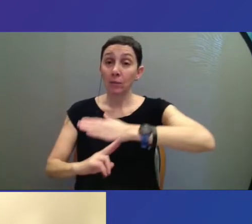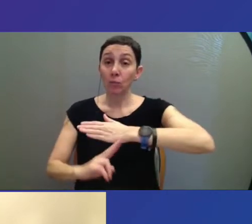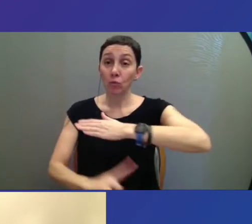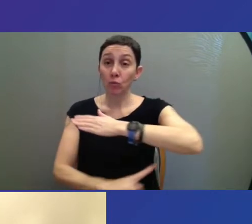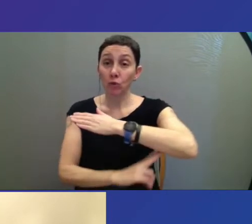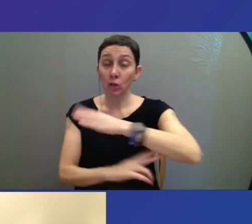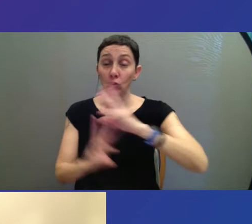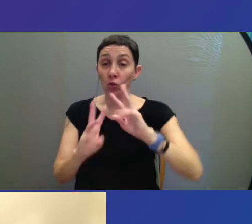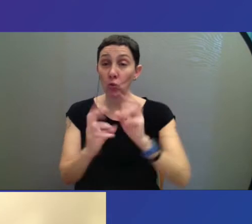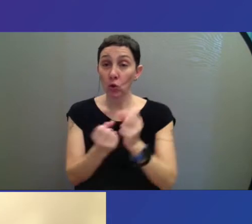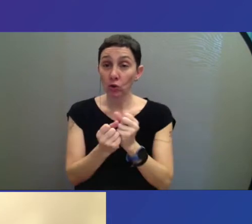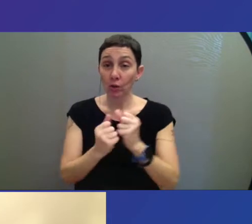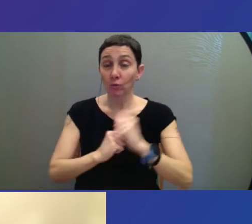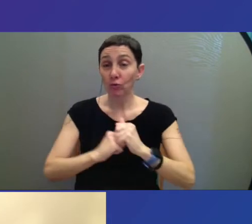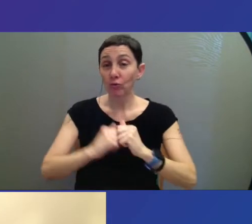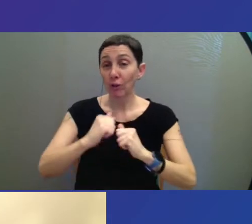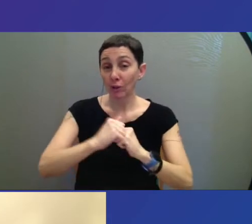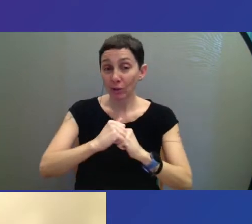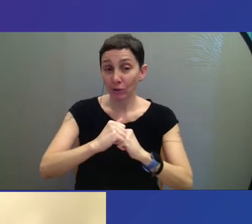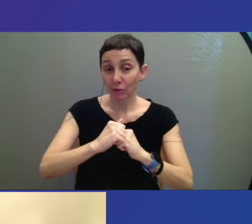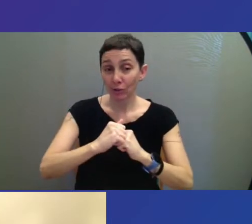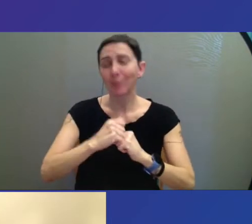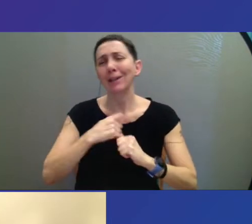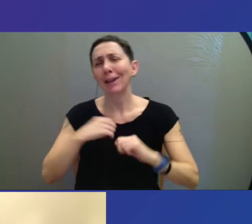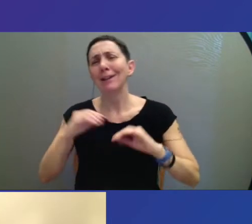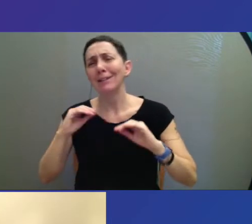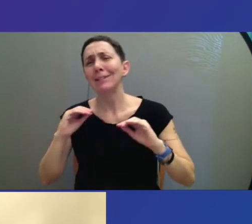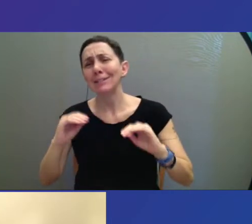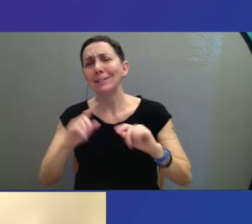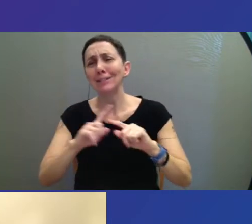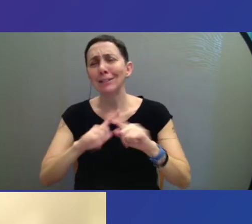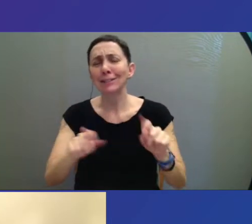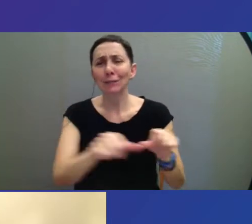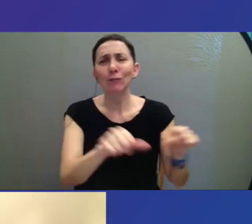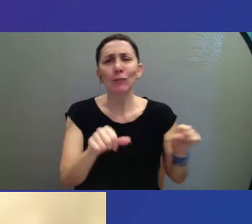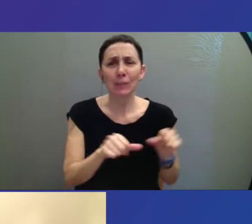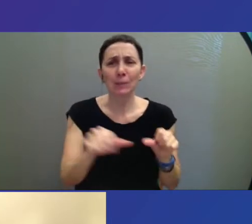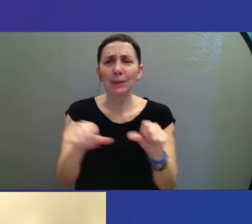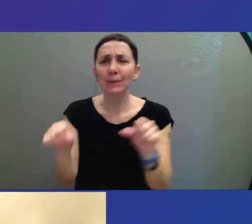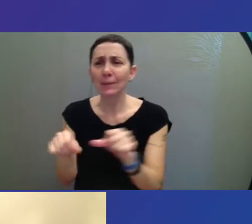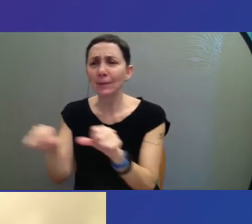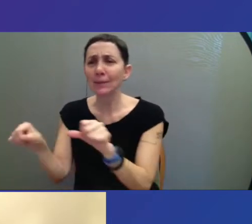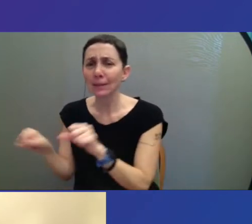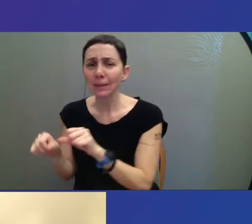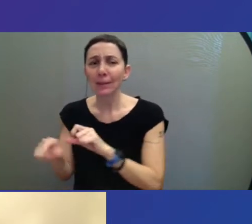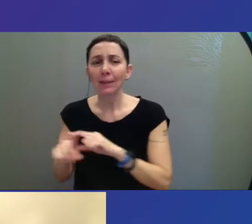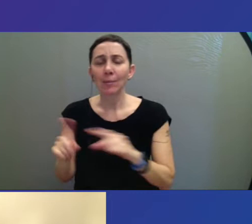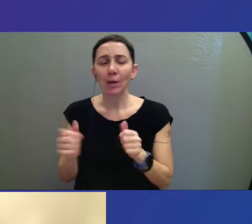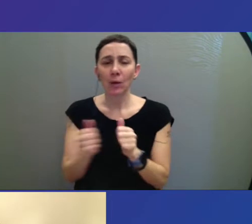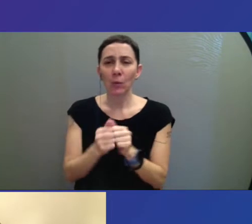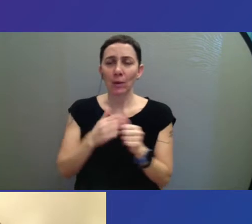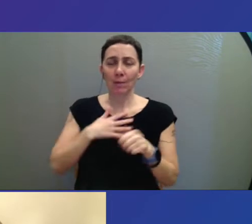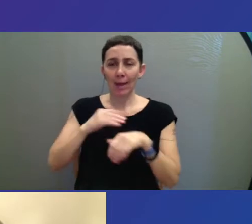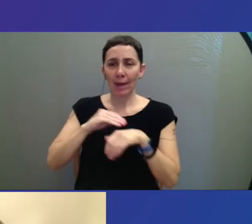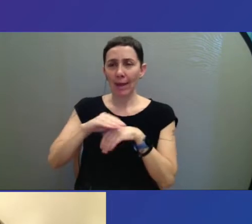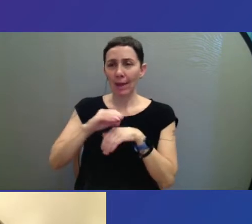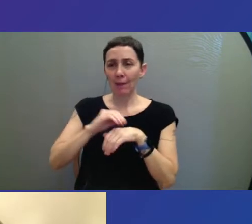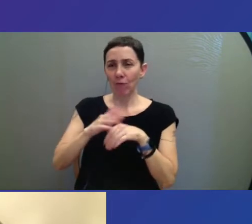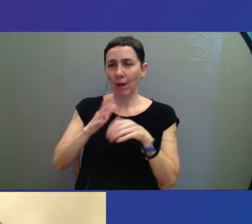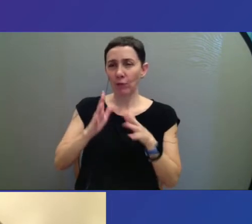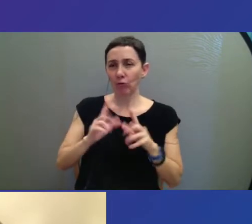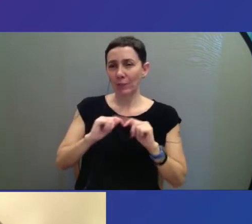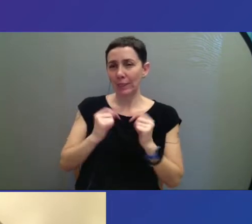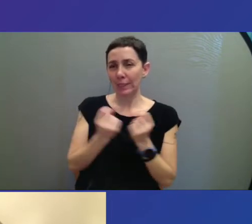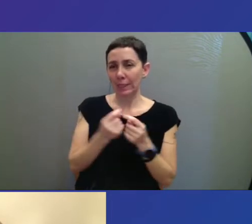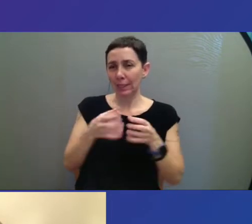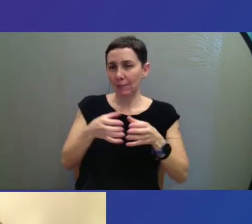course, I teach in many different spaces, but, you know, with my advisory team right now, we're really thinking of the ways